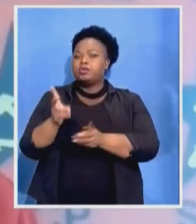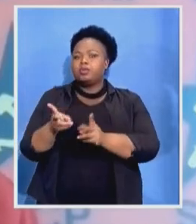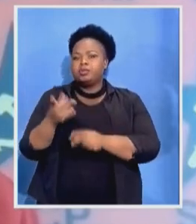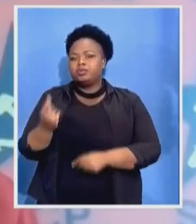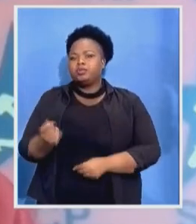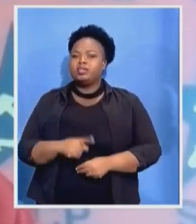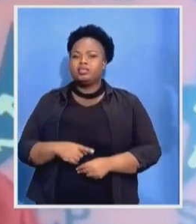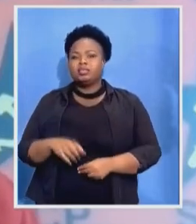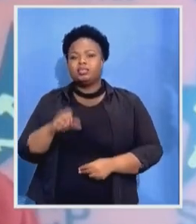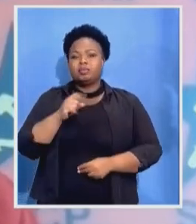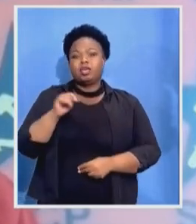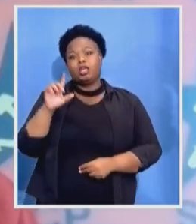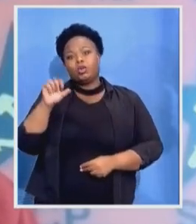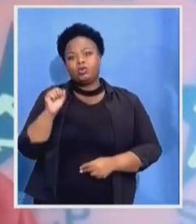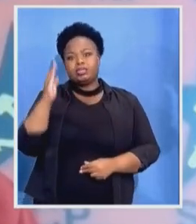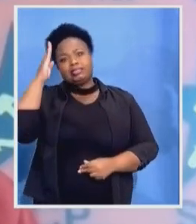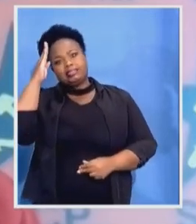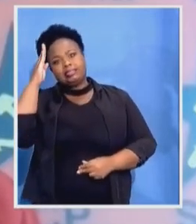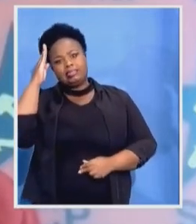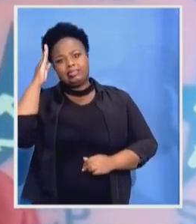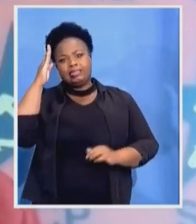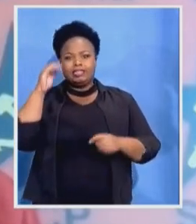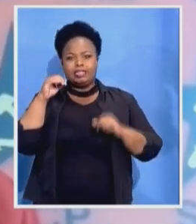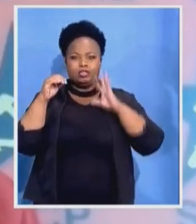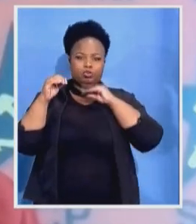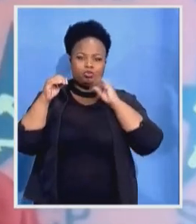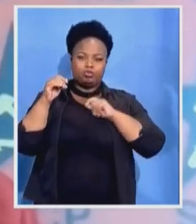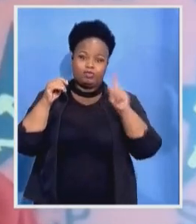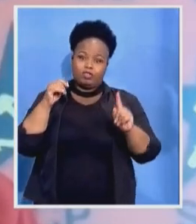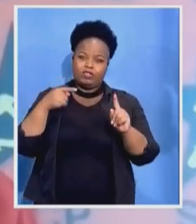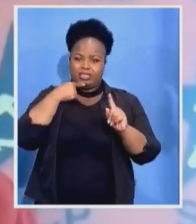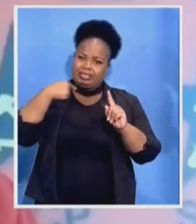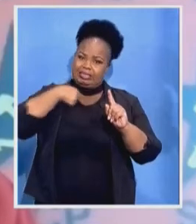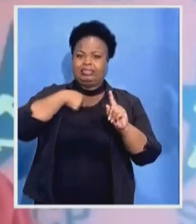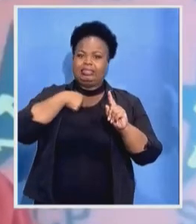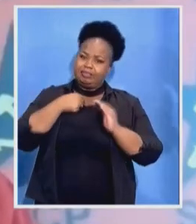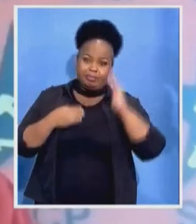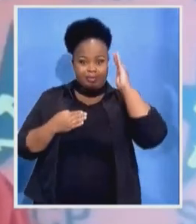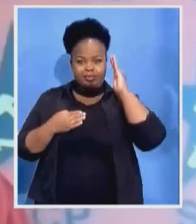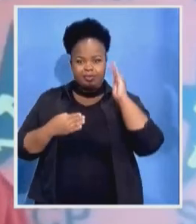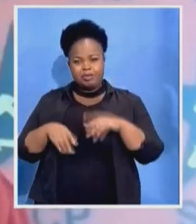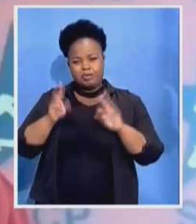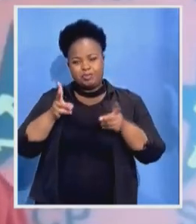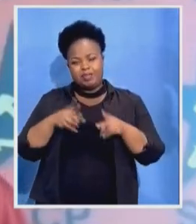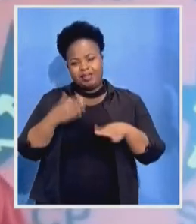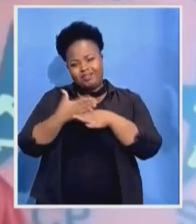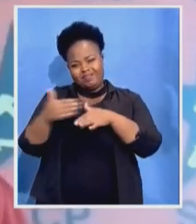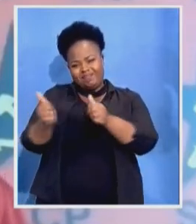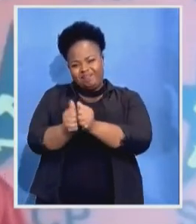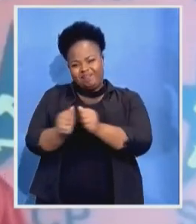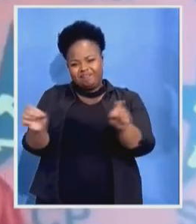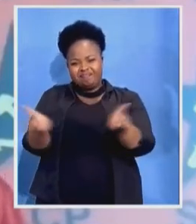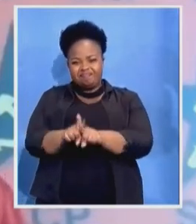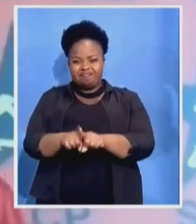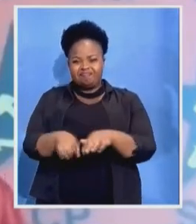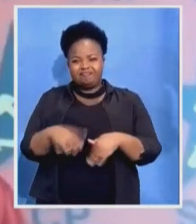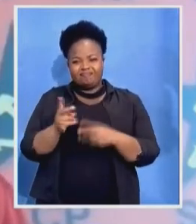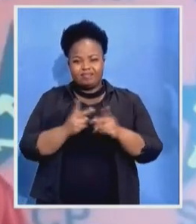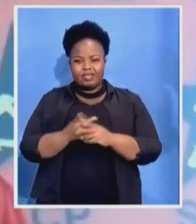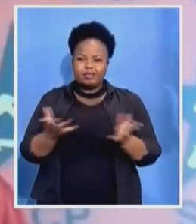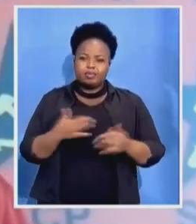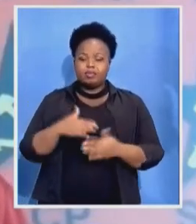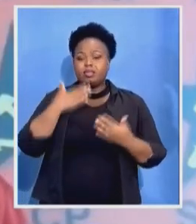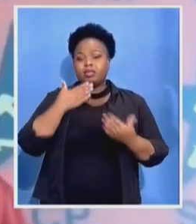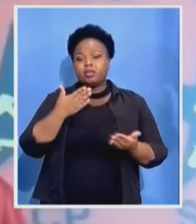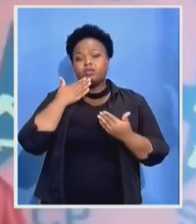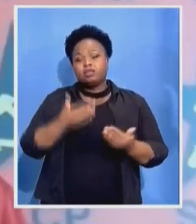will speak and say it is Sophie, as they normally work from the same platform. Thank you very much for those questions. Let